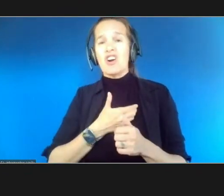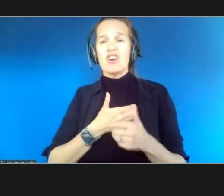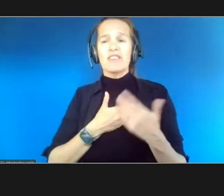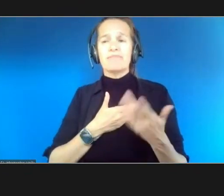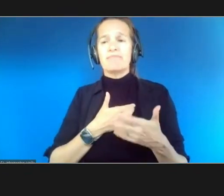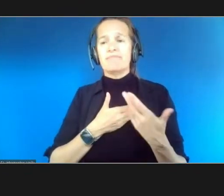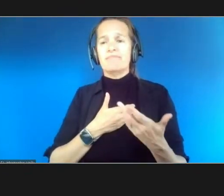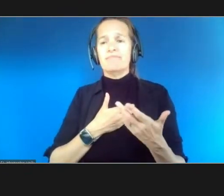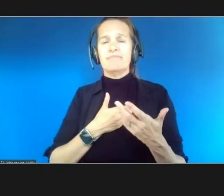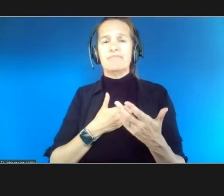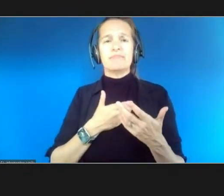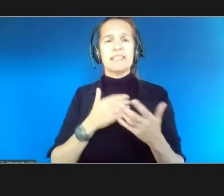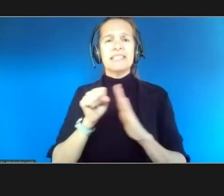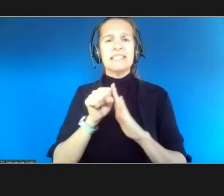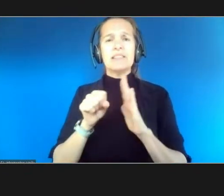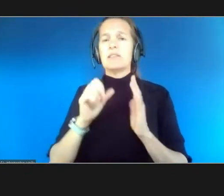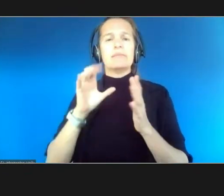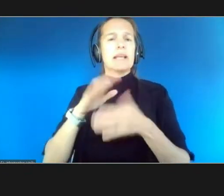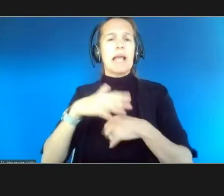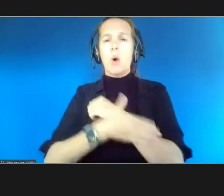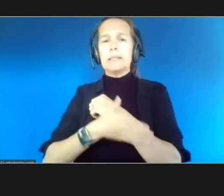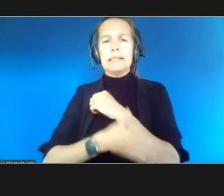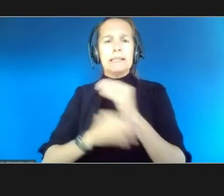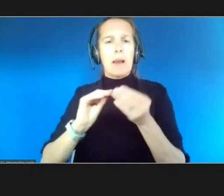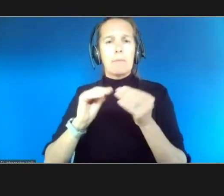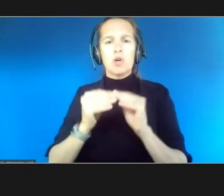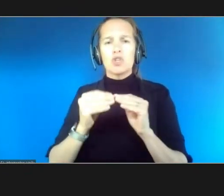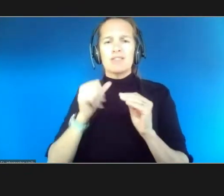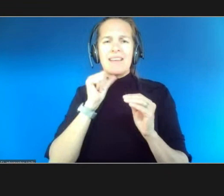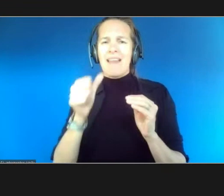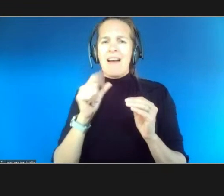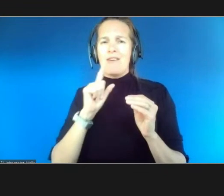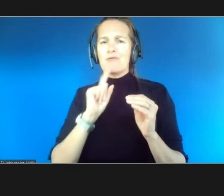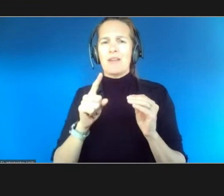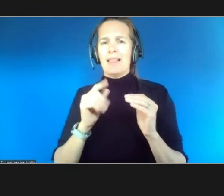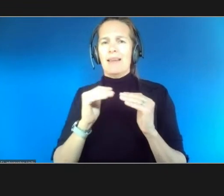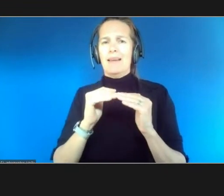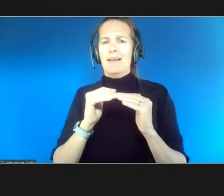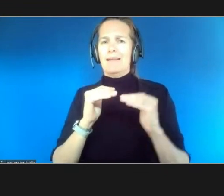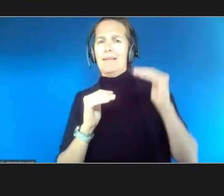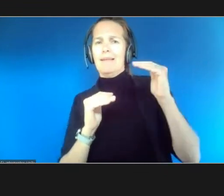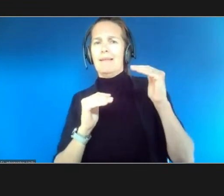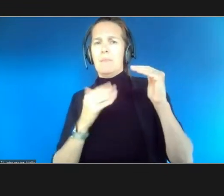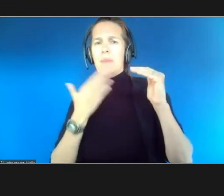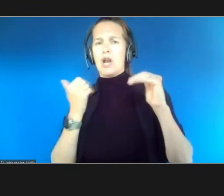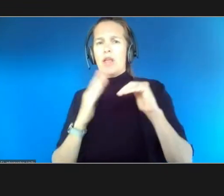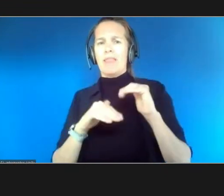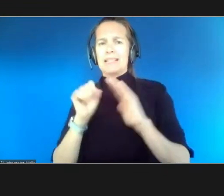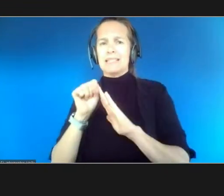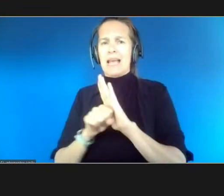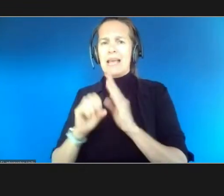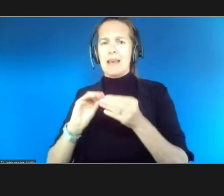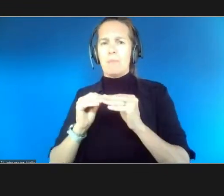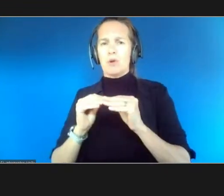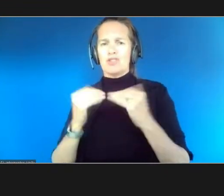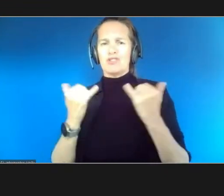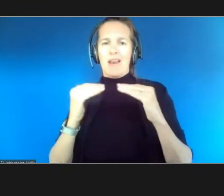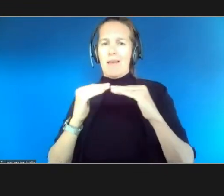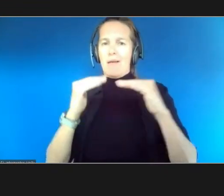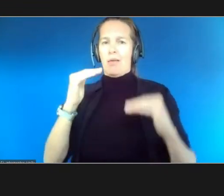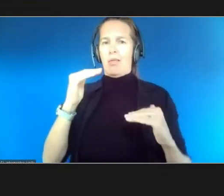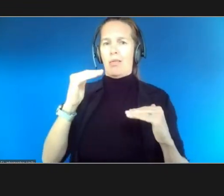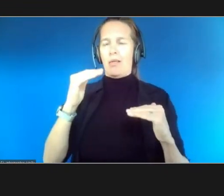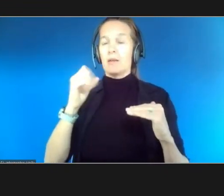the rest of the state. And I'm wondering if there are policy fixes that could be undertaken to address that.